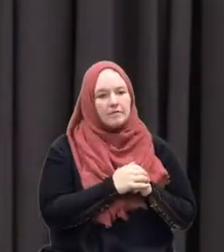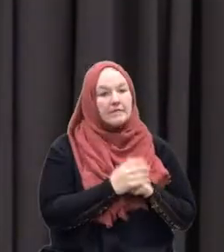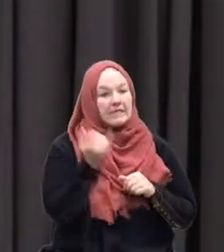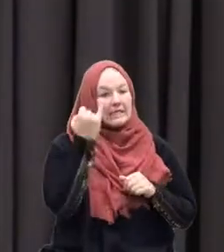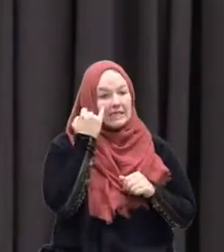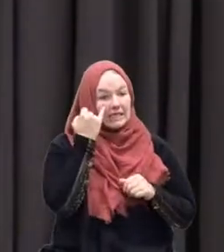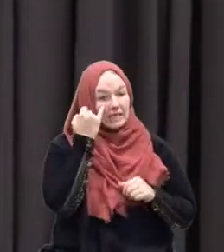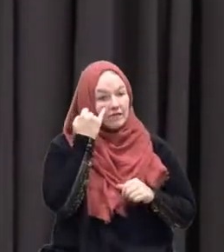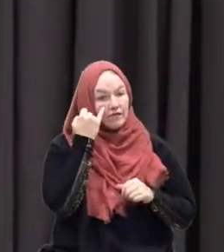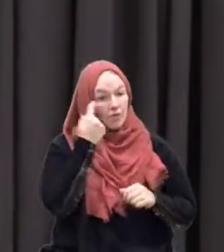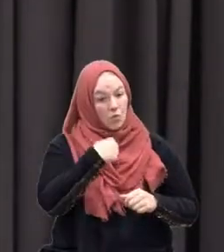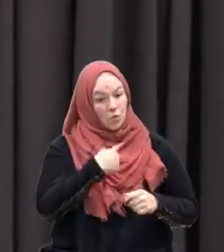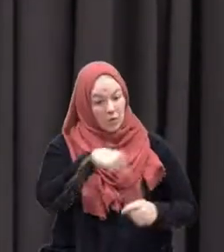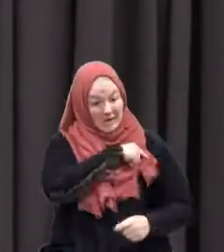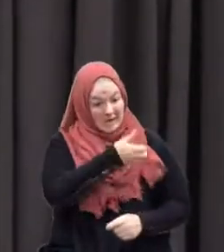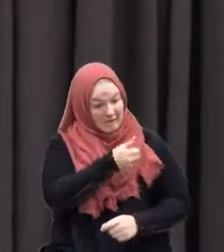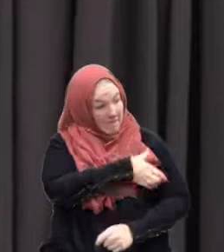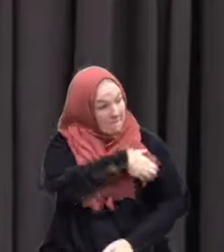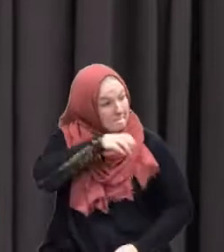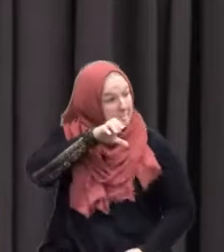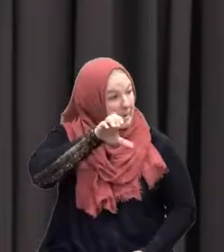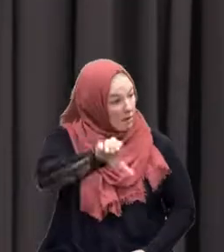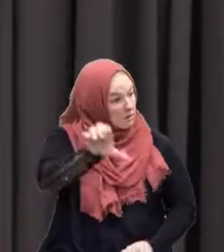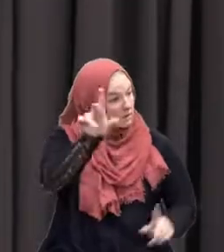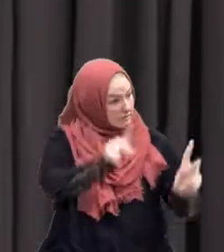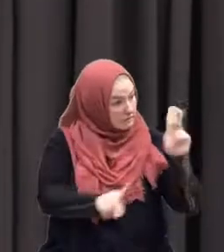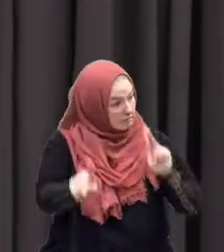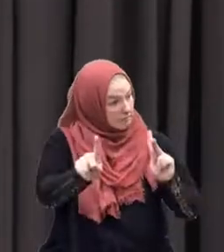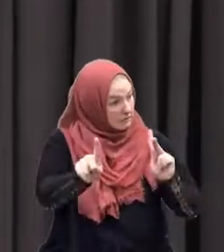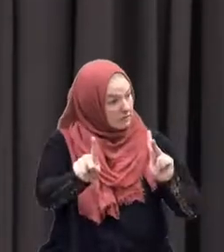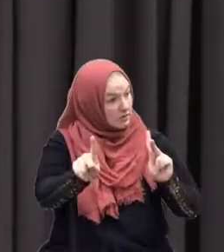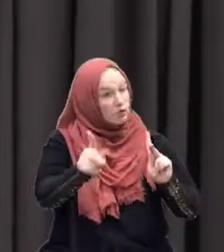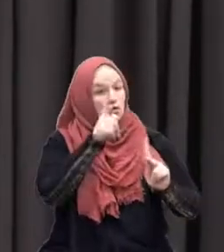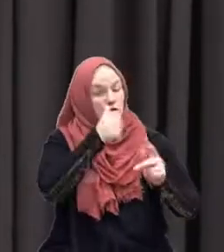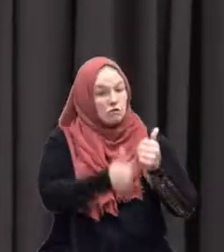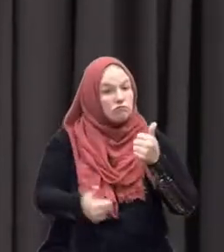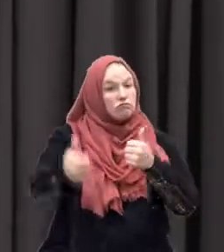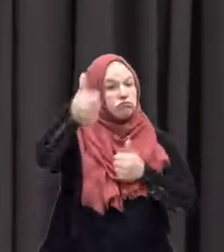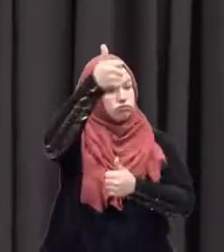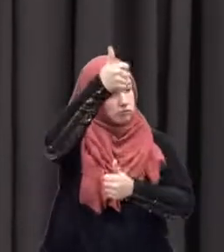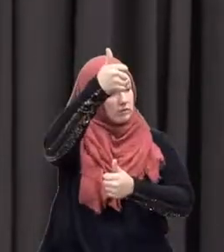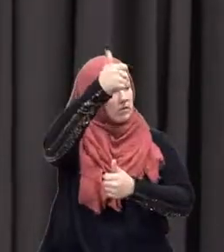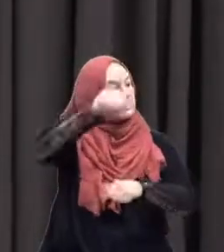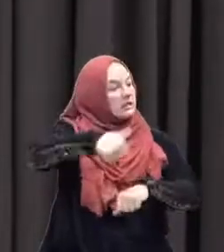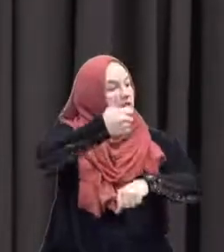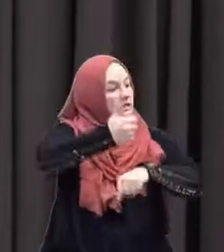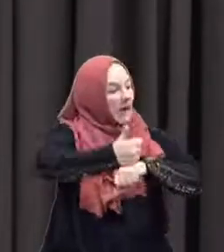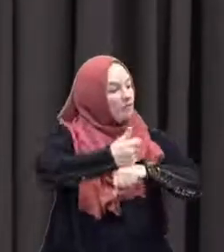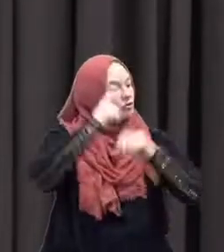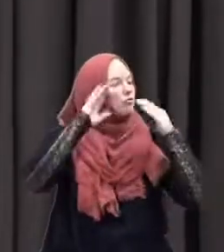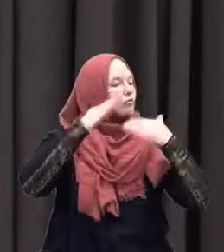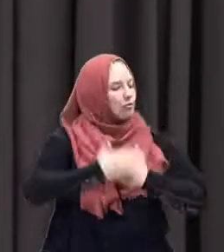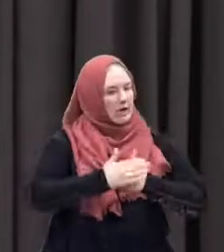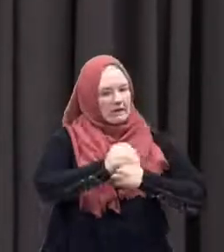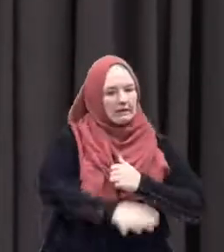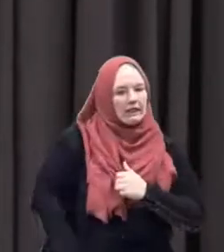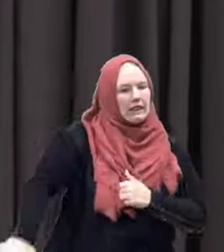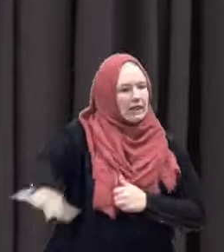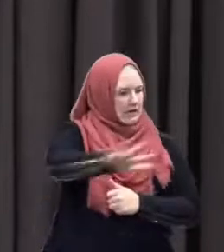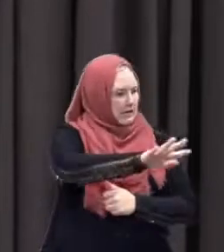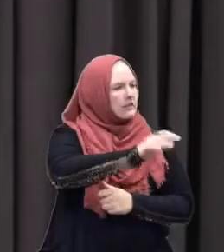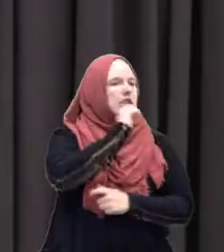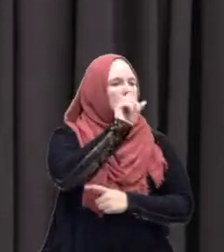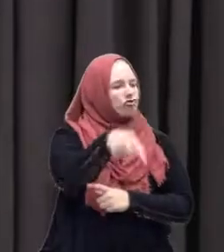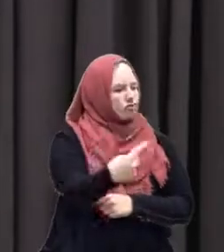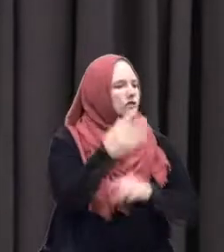we empower in the land, they will establish prayer, which is a symbol for establishing the whole deen, not just the salah.